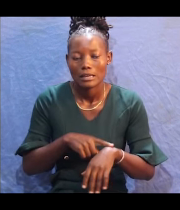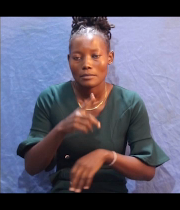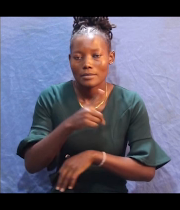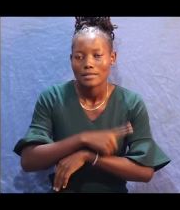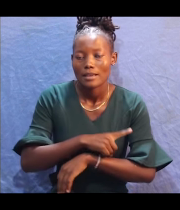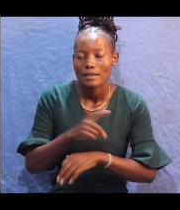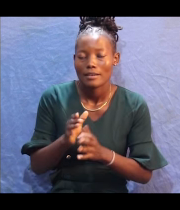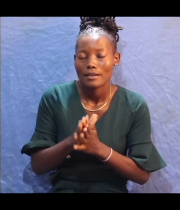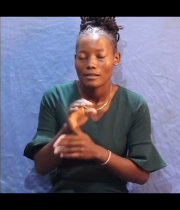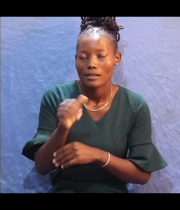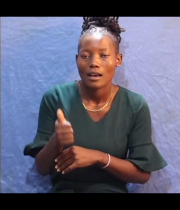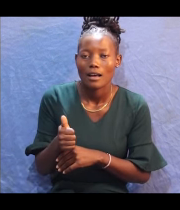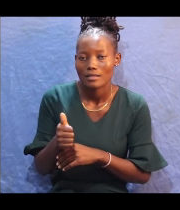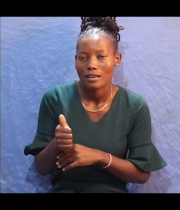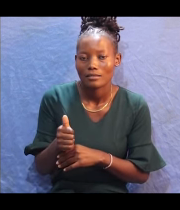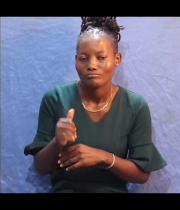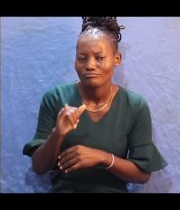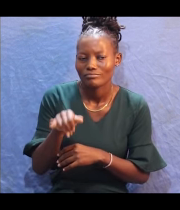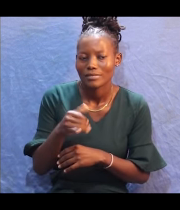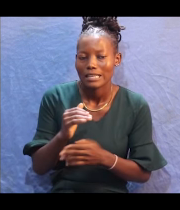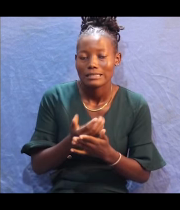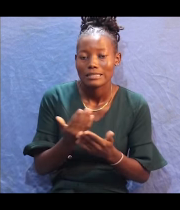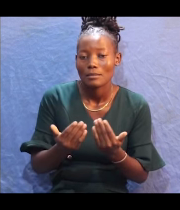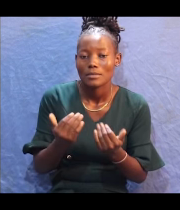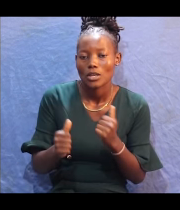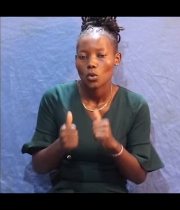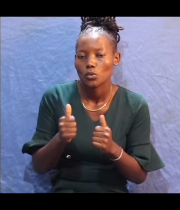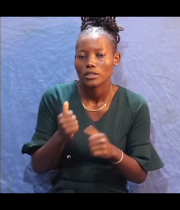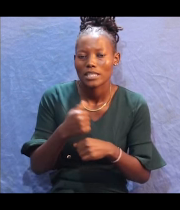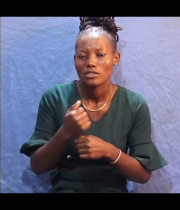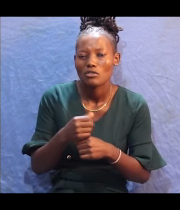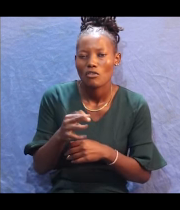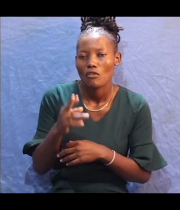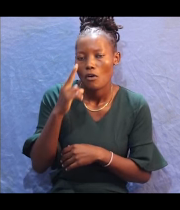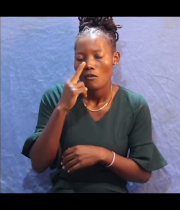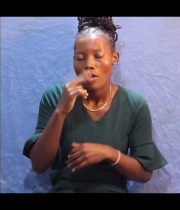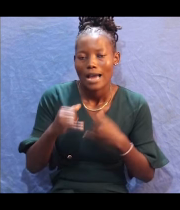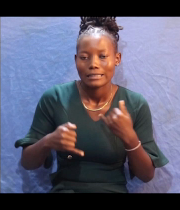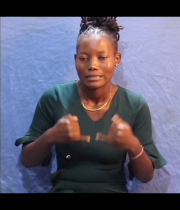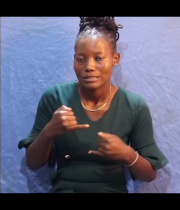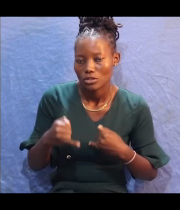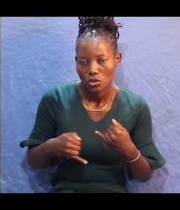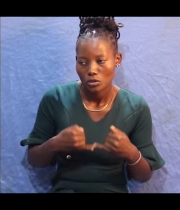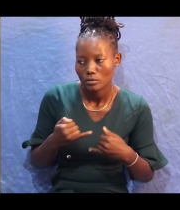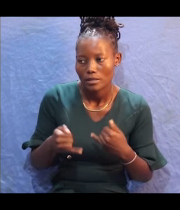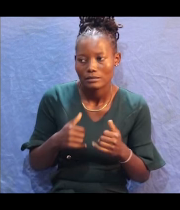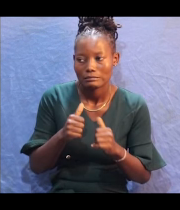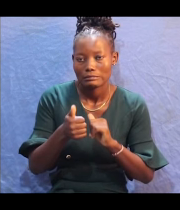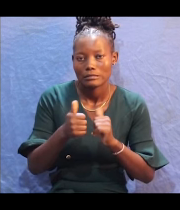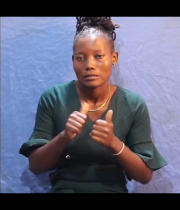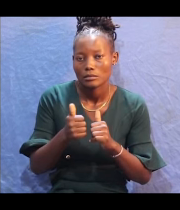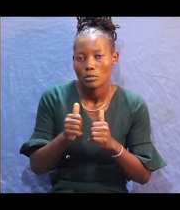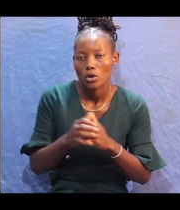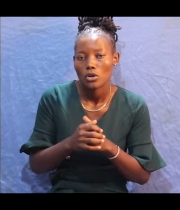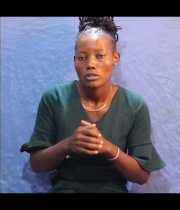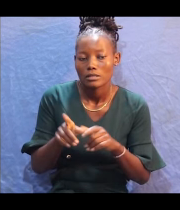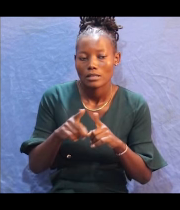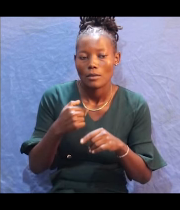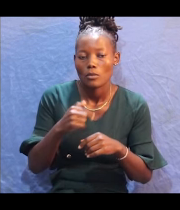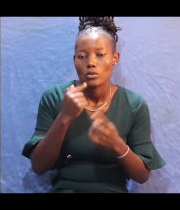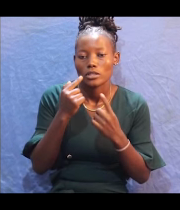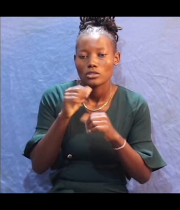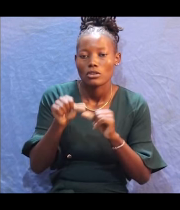organized, but it's just something that they do for recreation. And at the end, when we come to the sport, and we talk